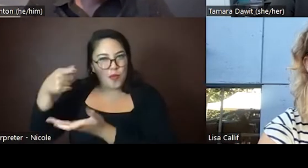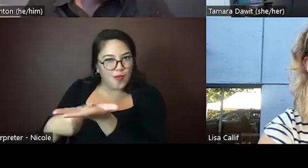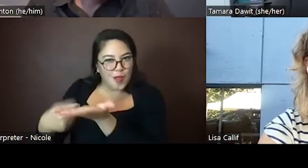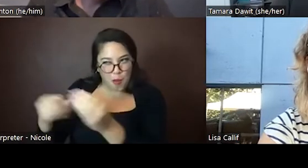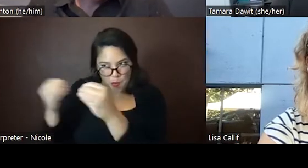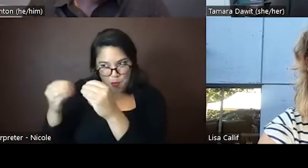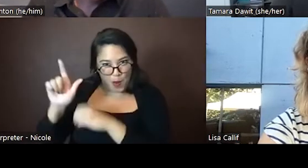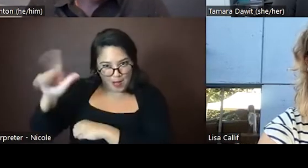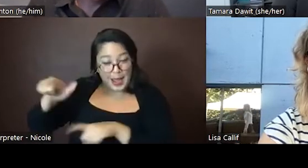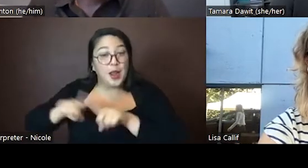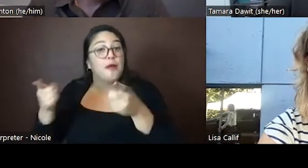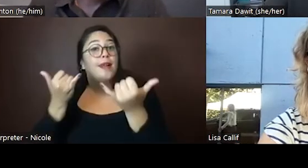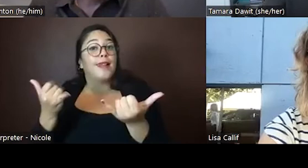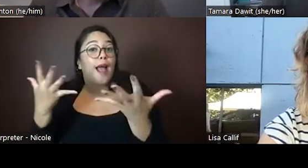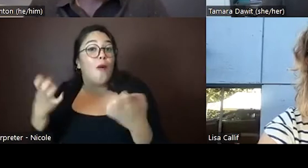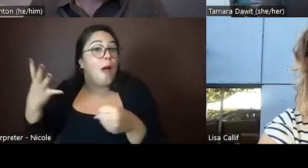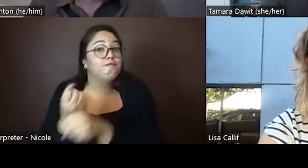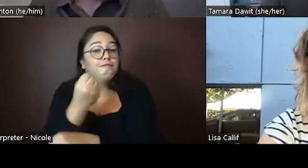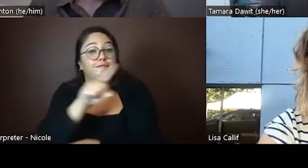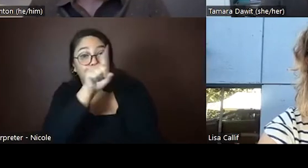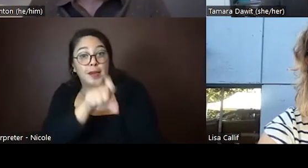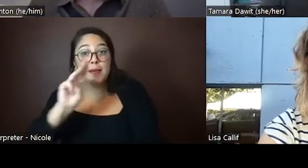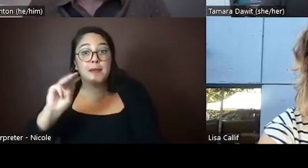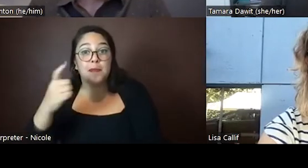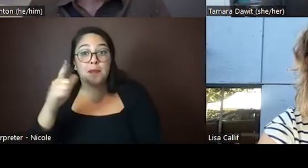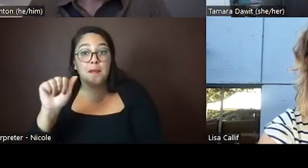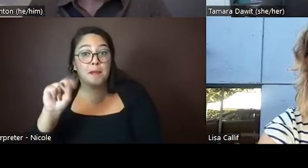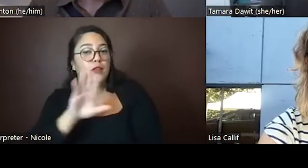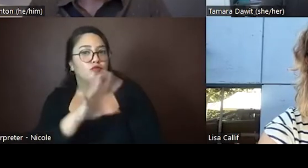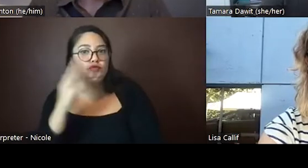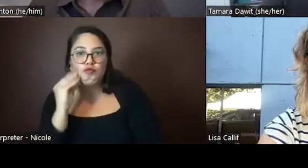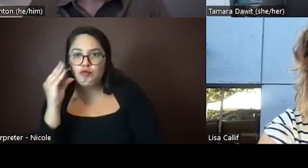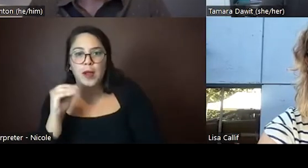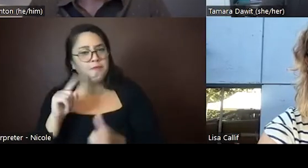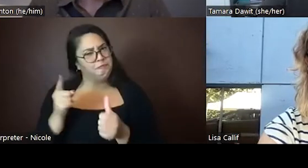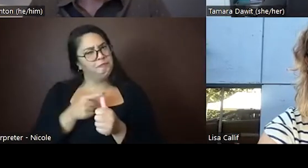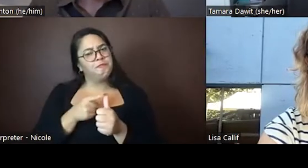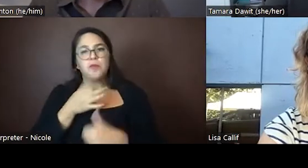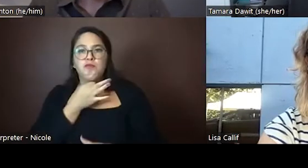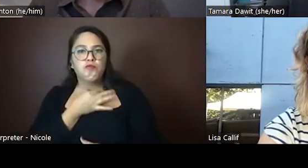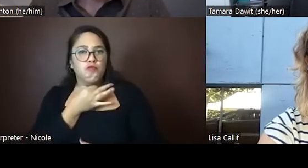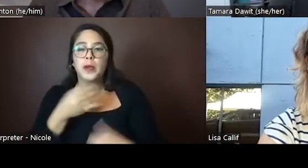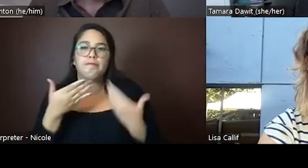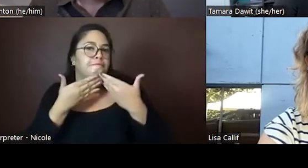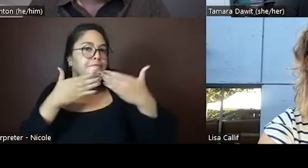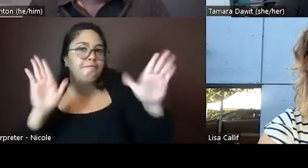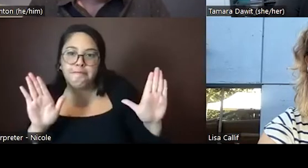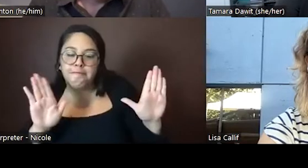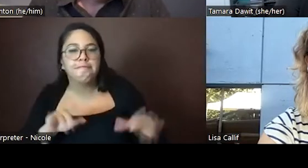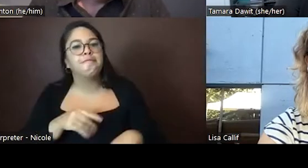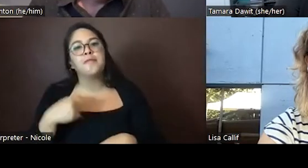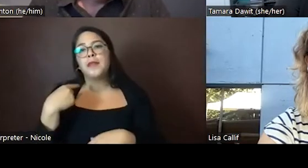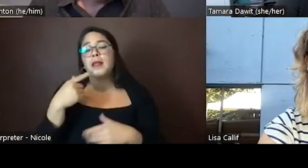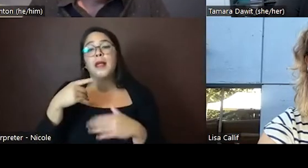actually about her experience, because I'd like to know actually, first of all, like in general, like the, what's the profile of